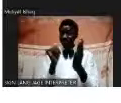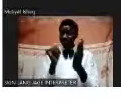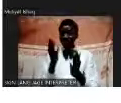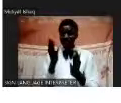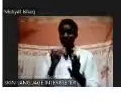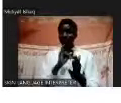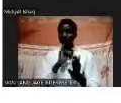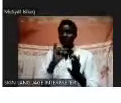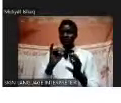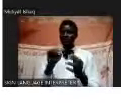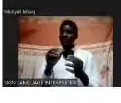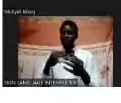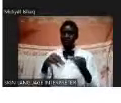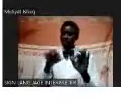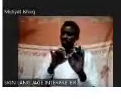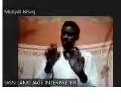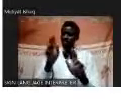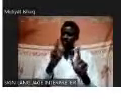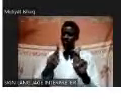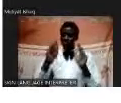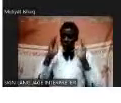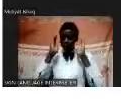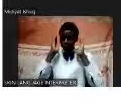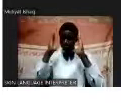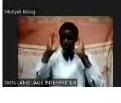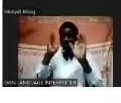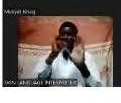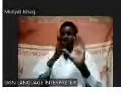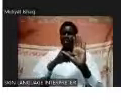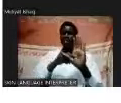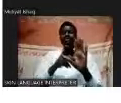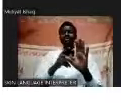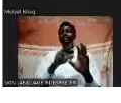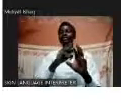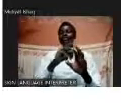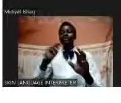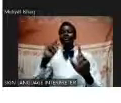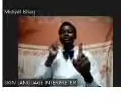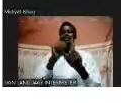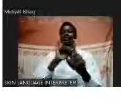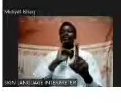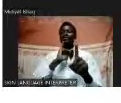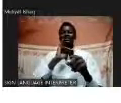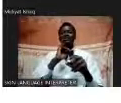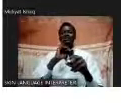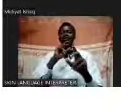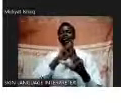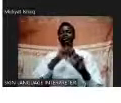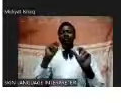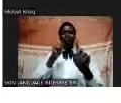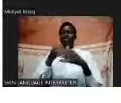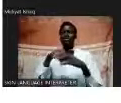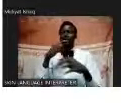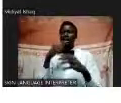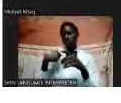participation, because there's no point in us trying to say you're training, and the people,